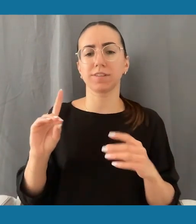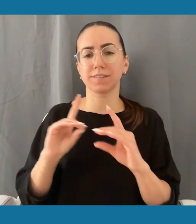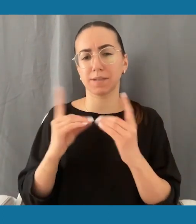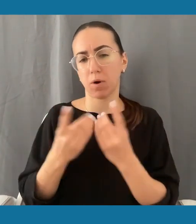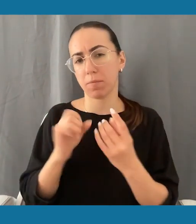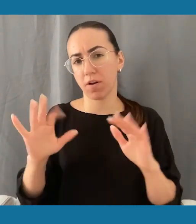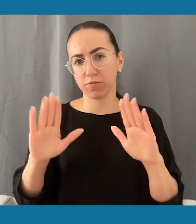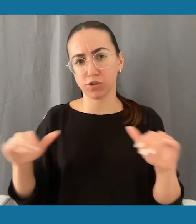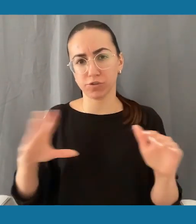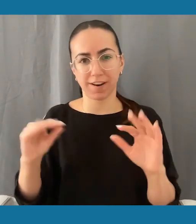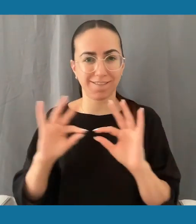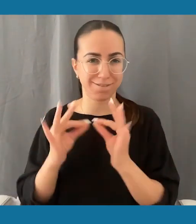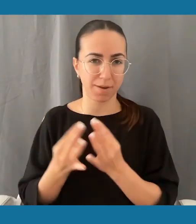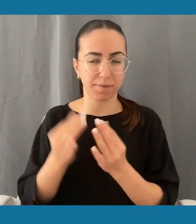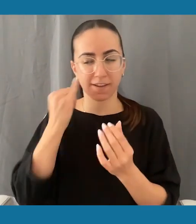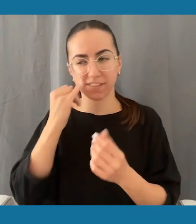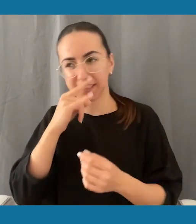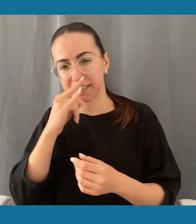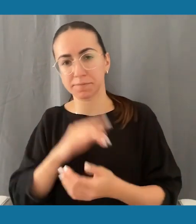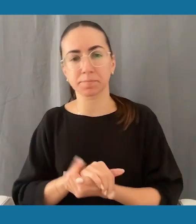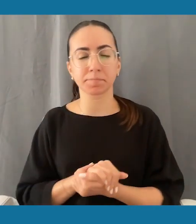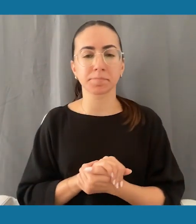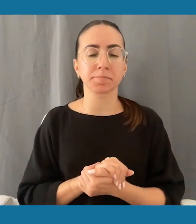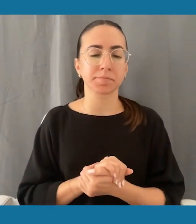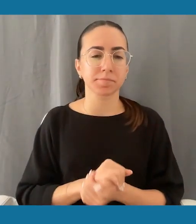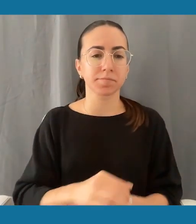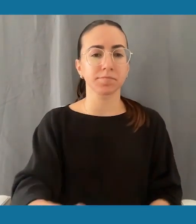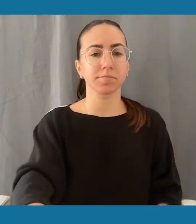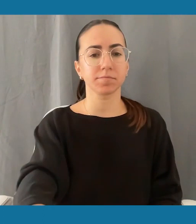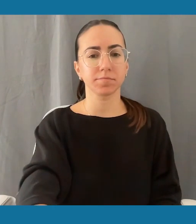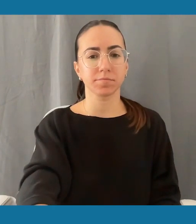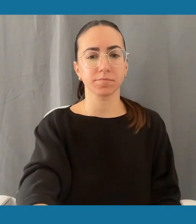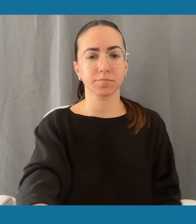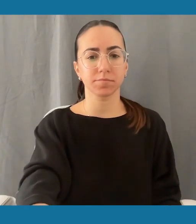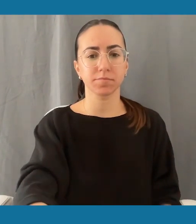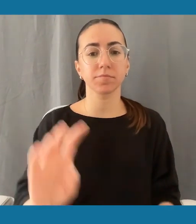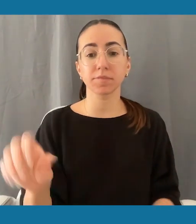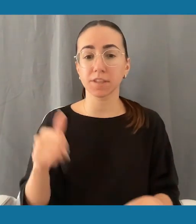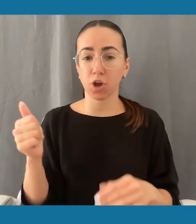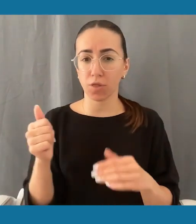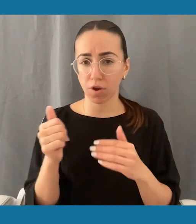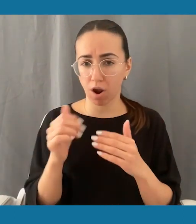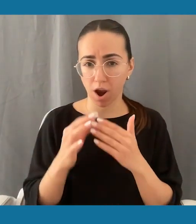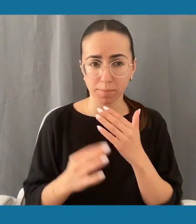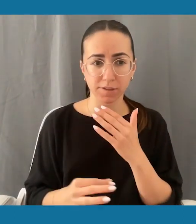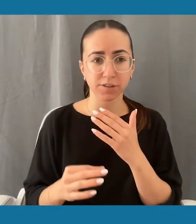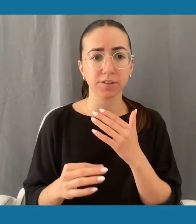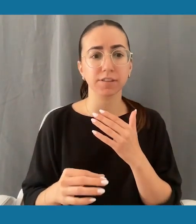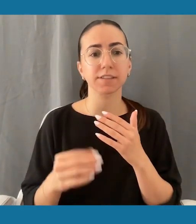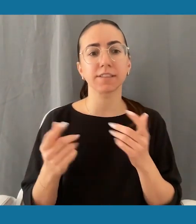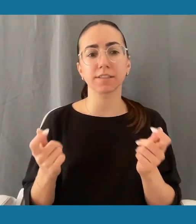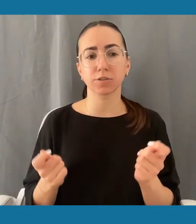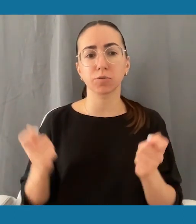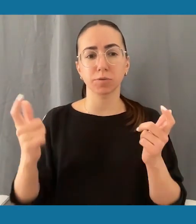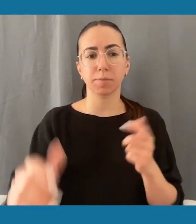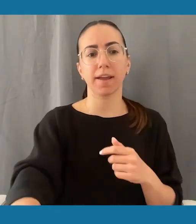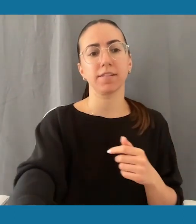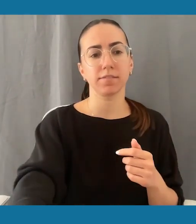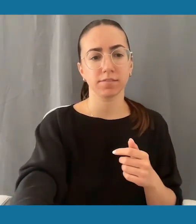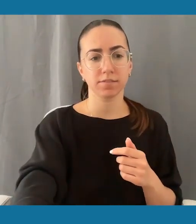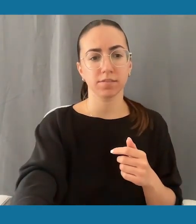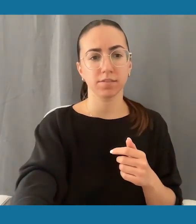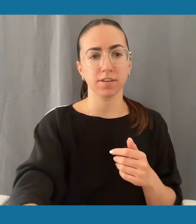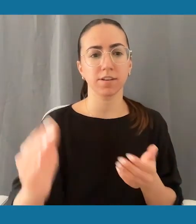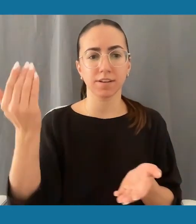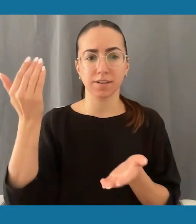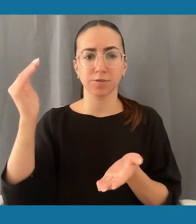and Families in the case of Medicaid. The other option for the individual is to simply spend down the assets. But if you do that,